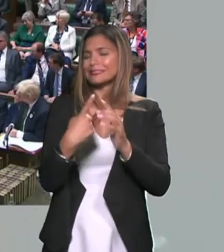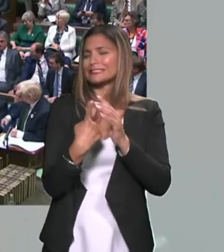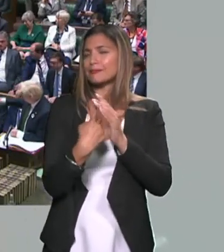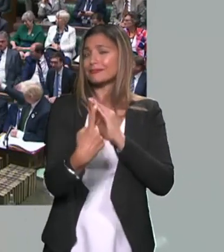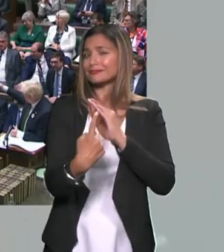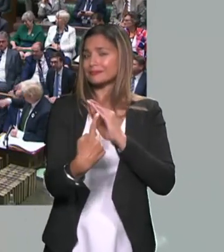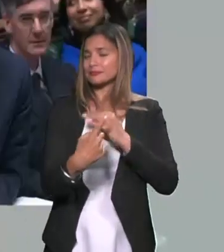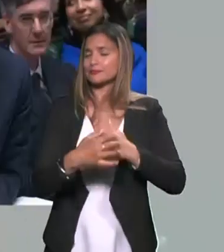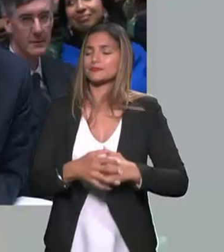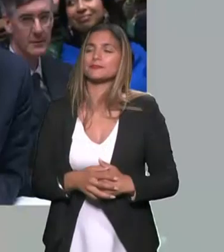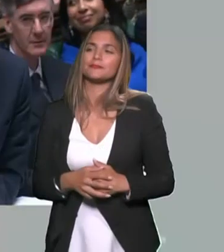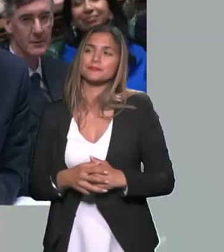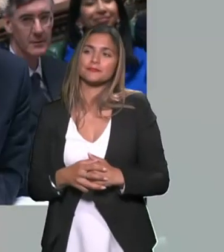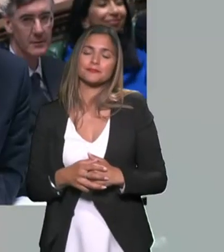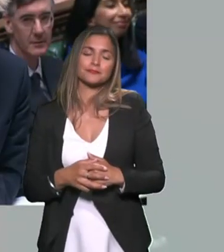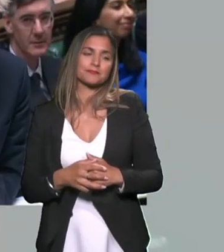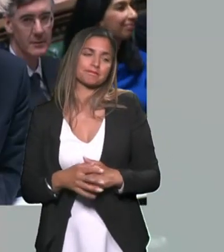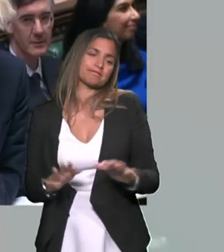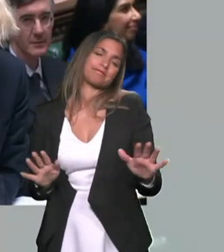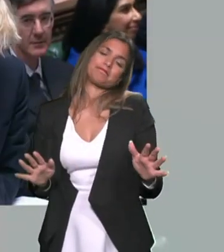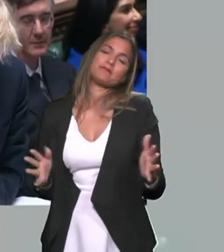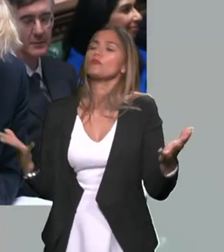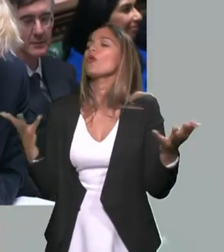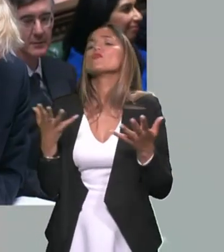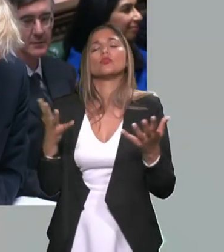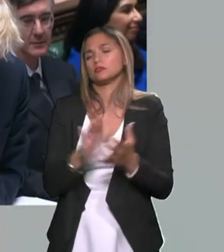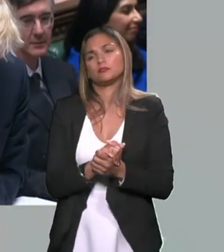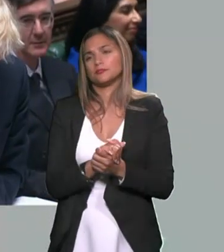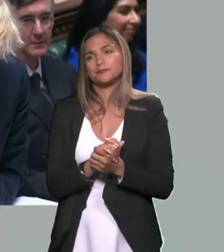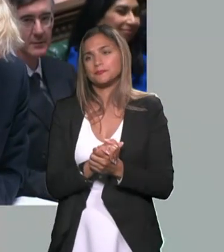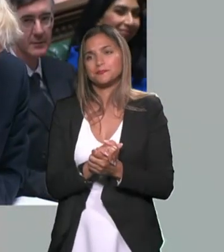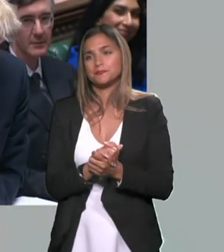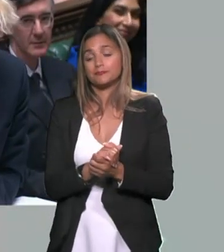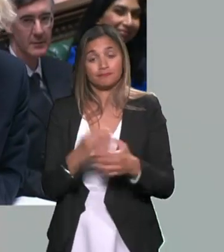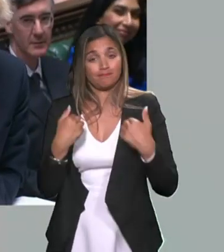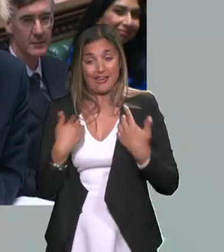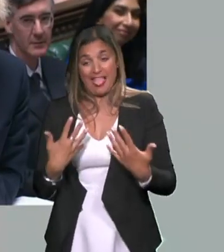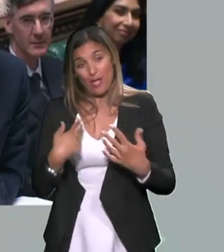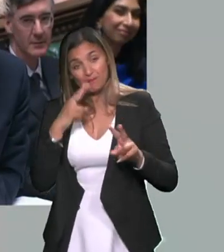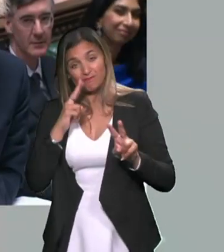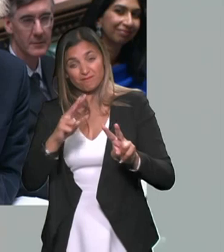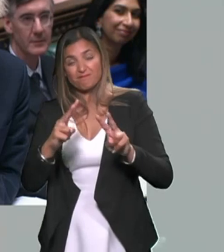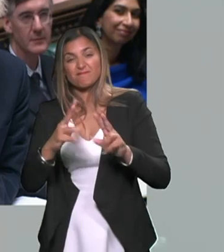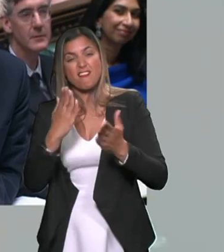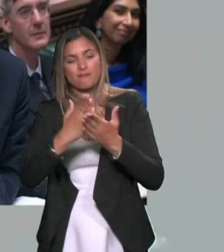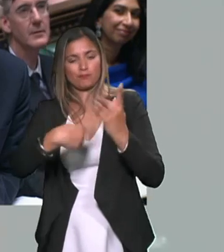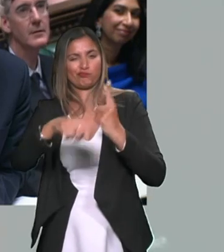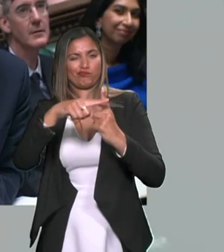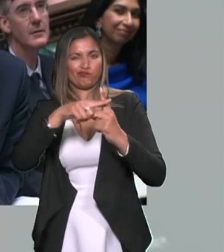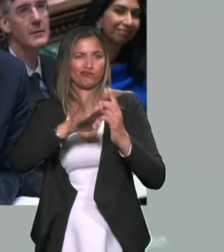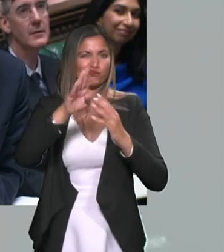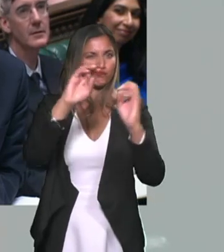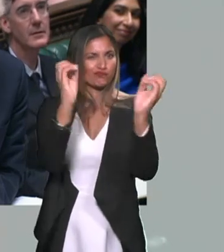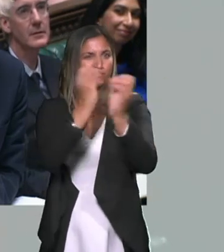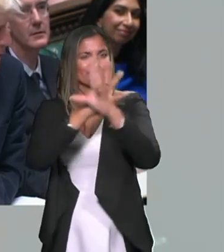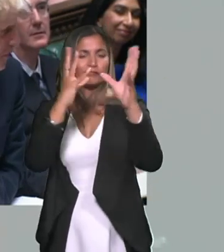Jacob, my honourable friend, if anything, I think I'm even more optimistic, and my only anxiety, we all